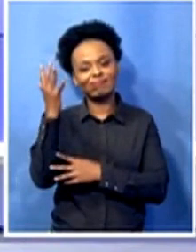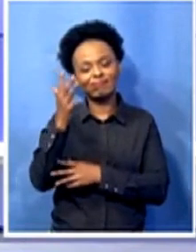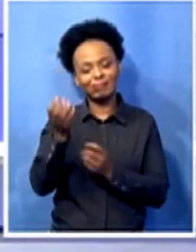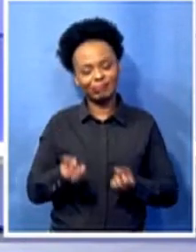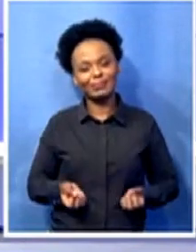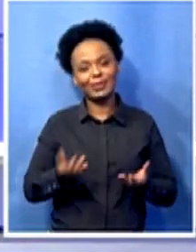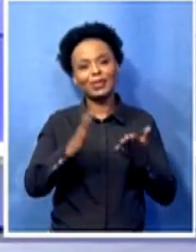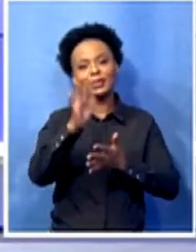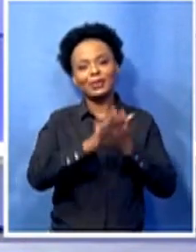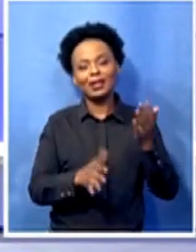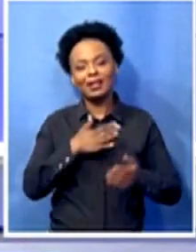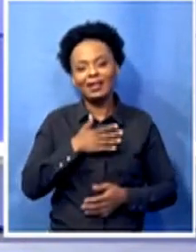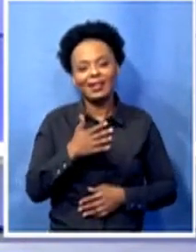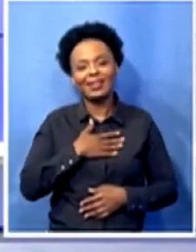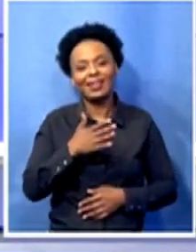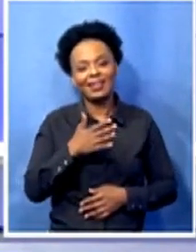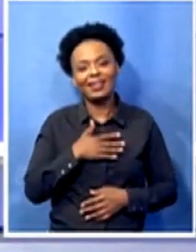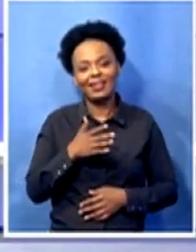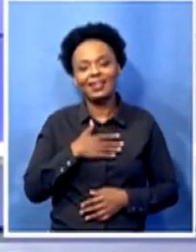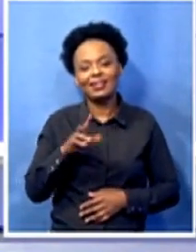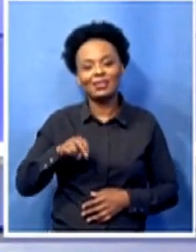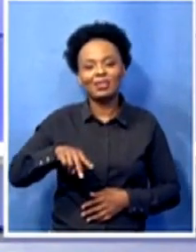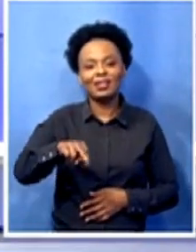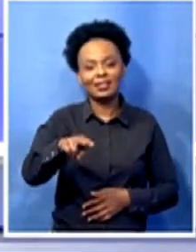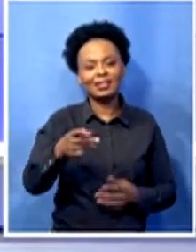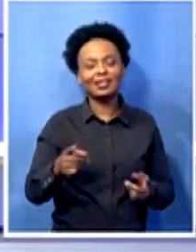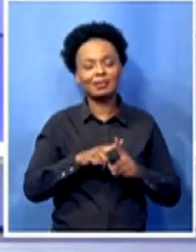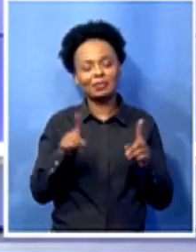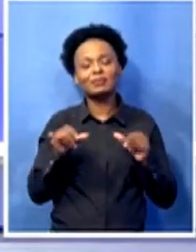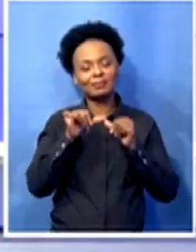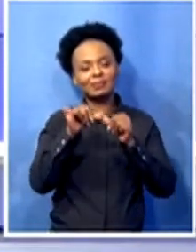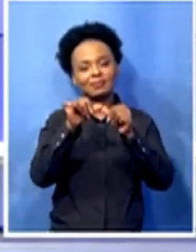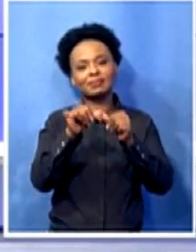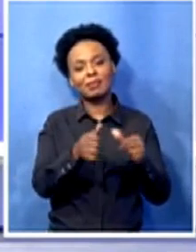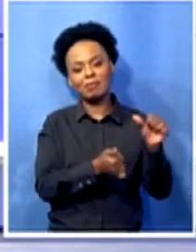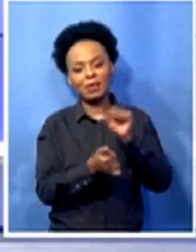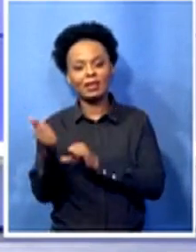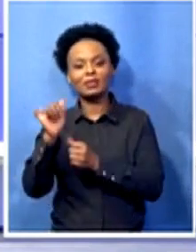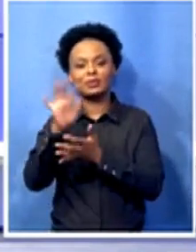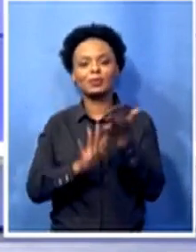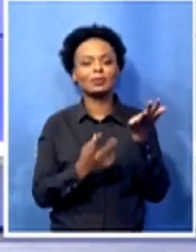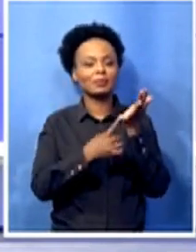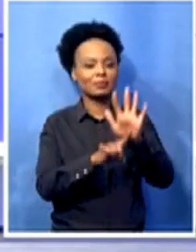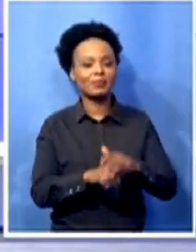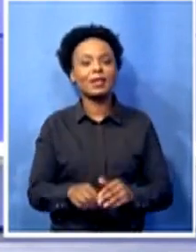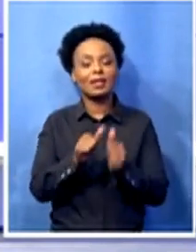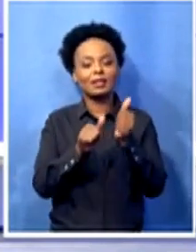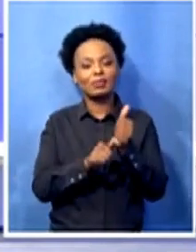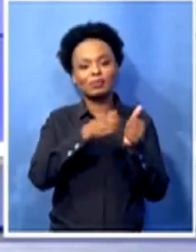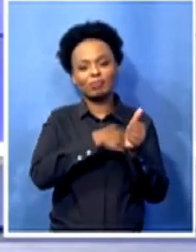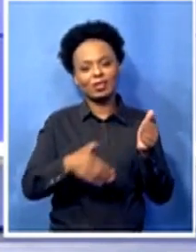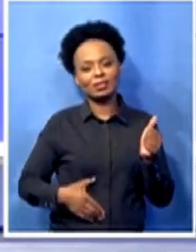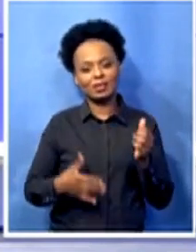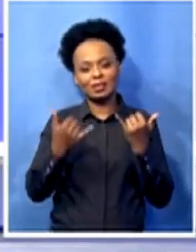there. But we'll continue to take you back to that story. The Deputy President of the country, David